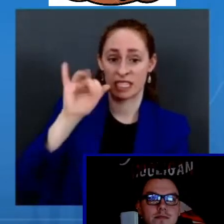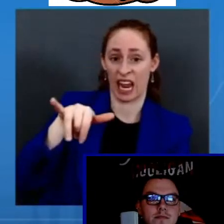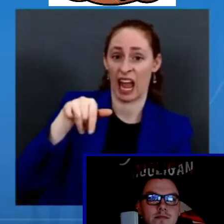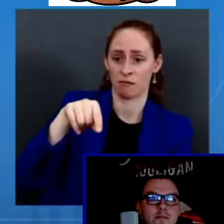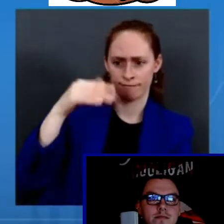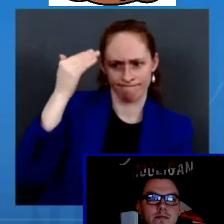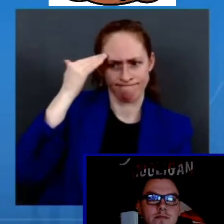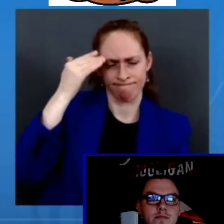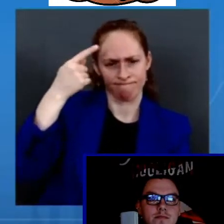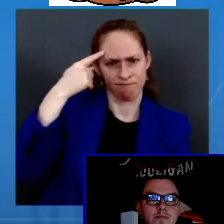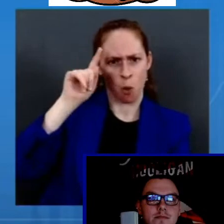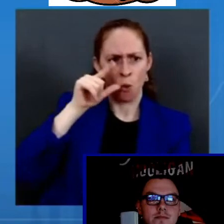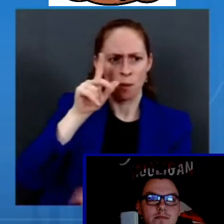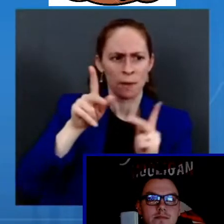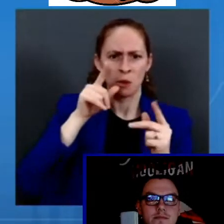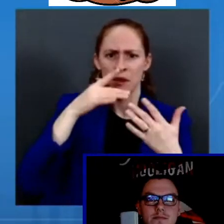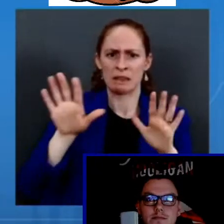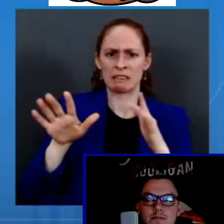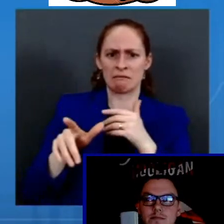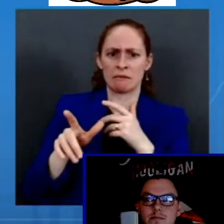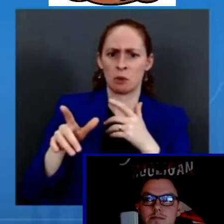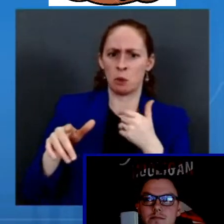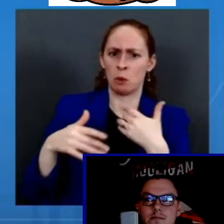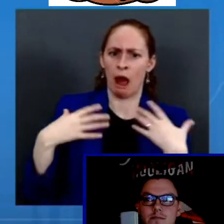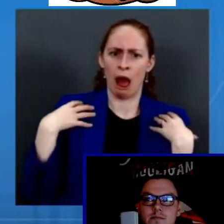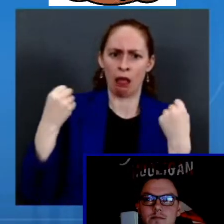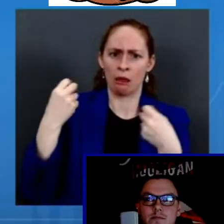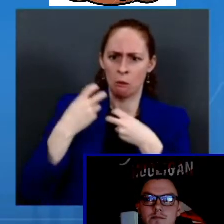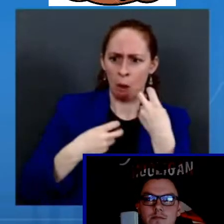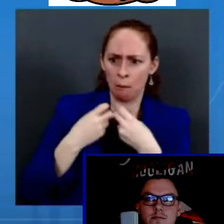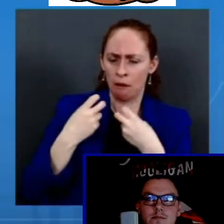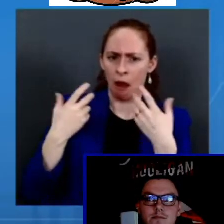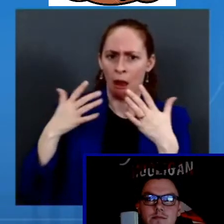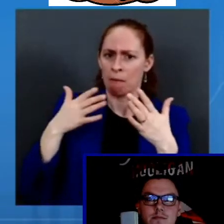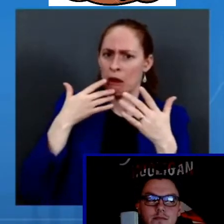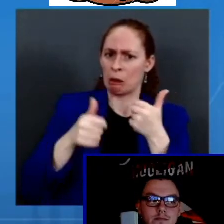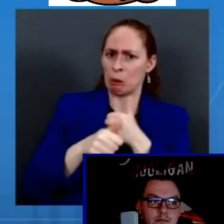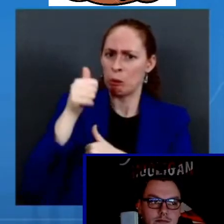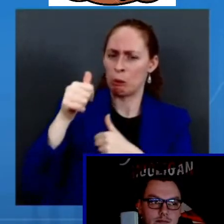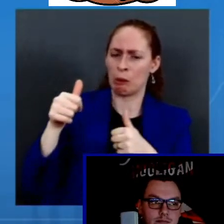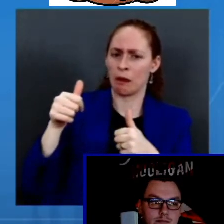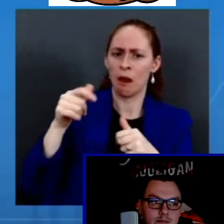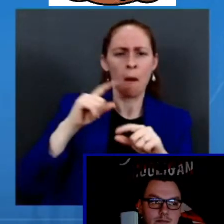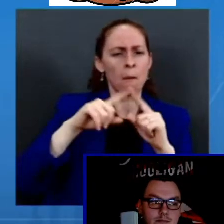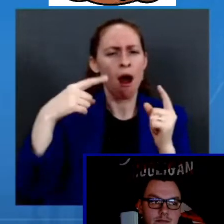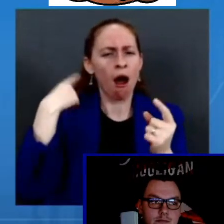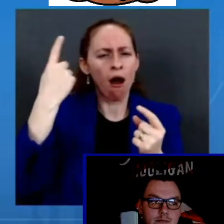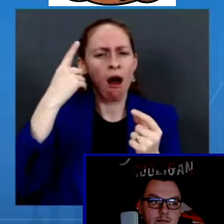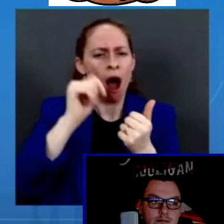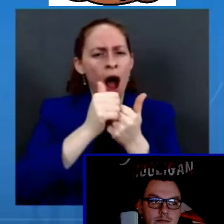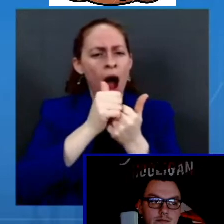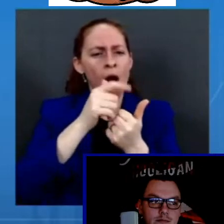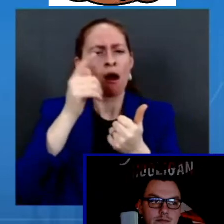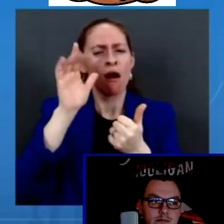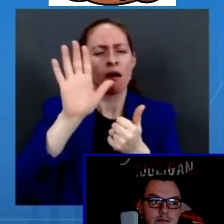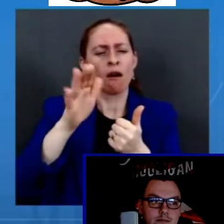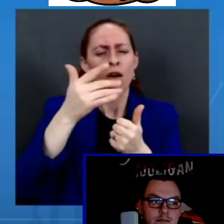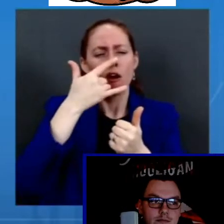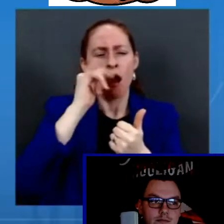I talk for a second about the distribution plan and then over to Dr. Fauci for the medical questions. As we've done